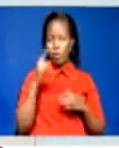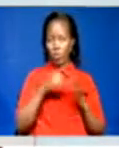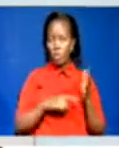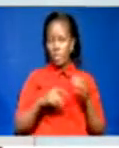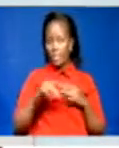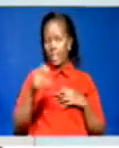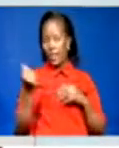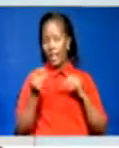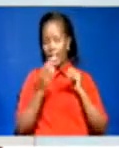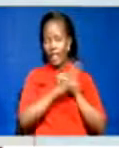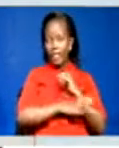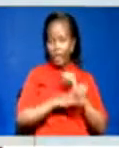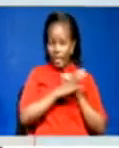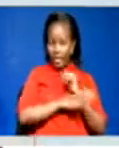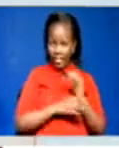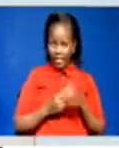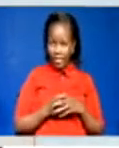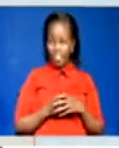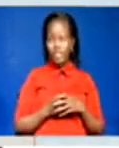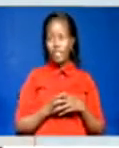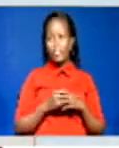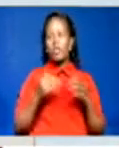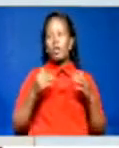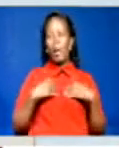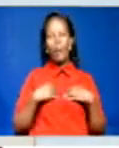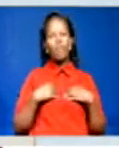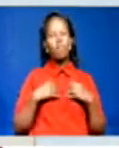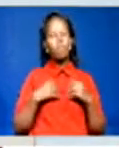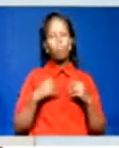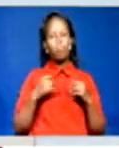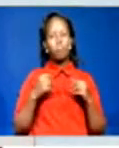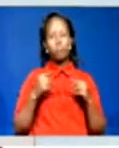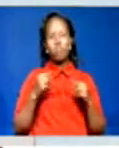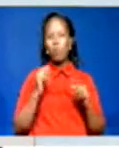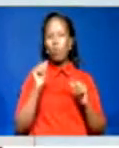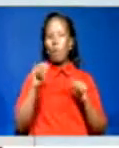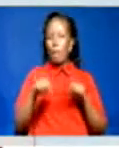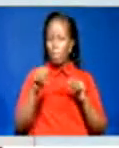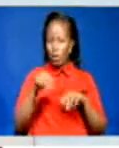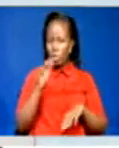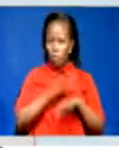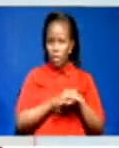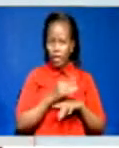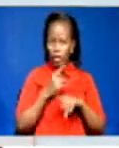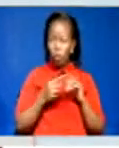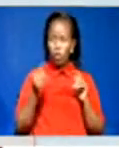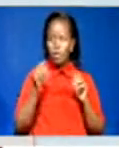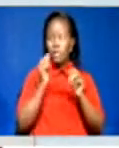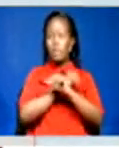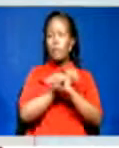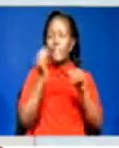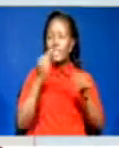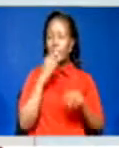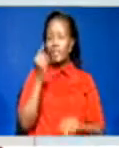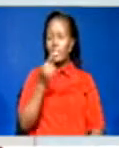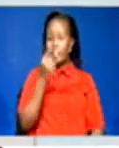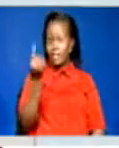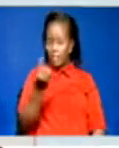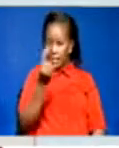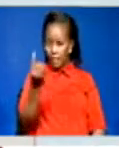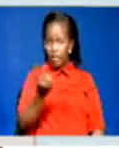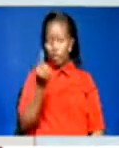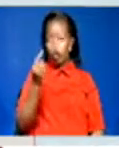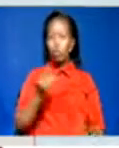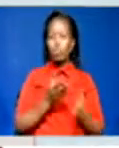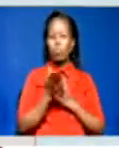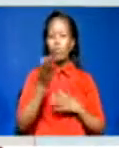are benchmarking, you find that they can be able to afford what the president was calling single-digit lending in terms of mortgages. What